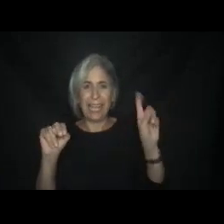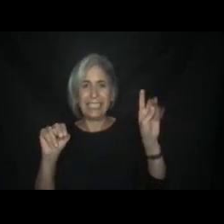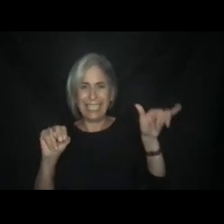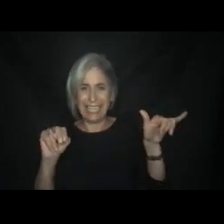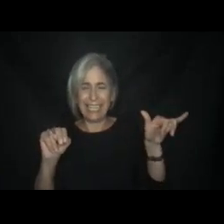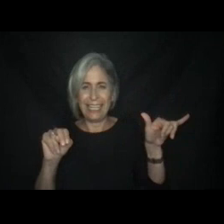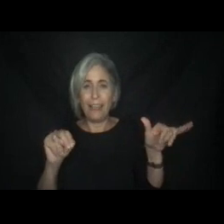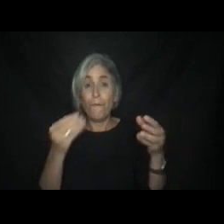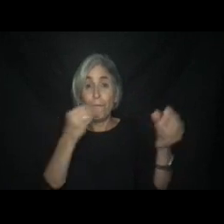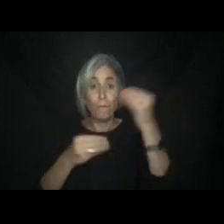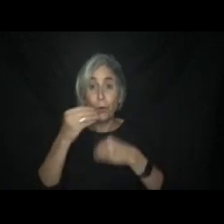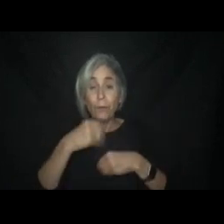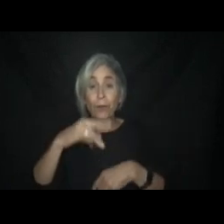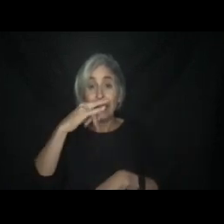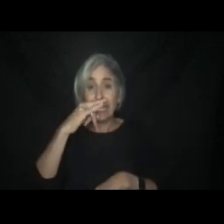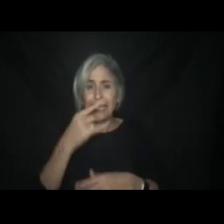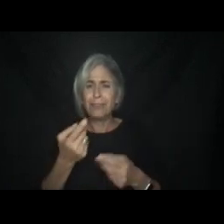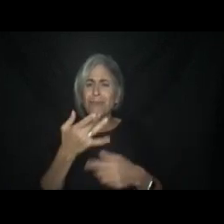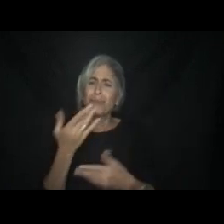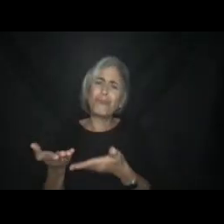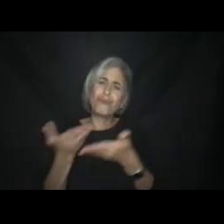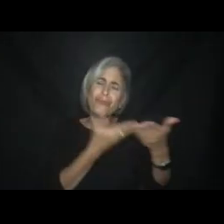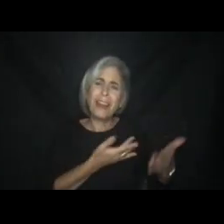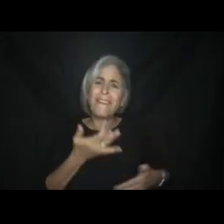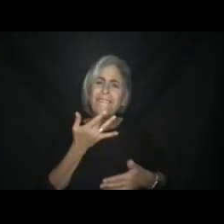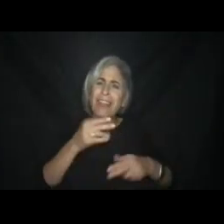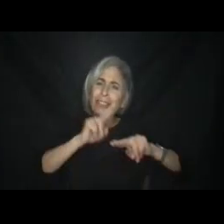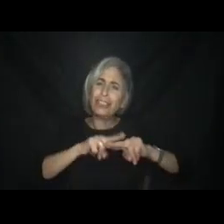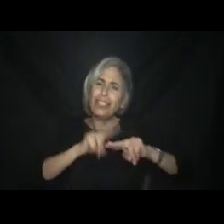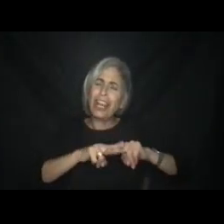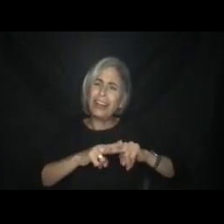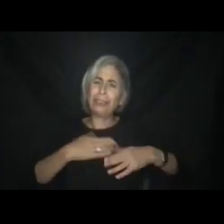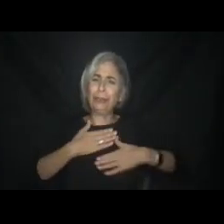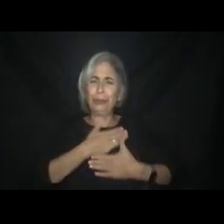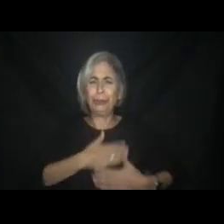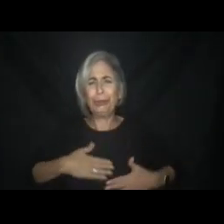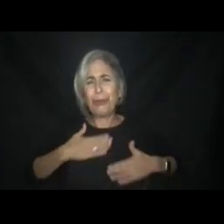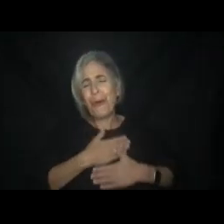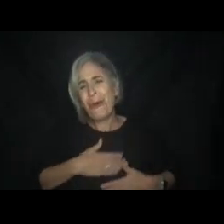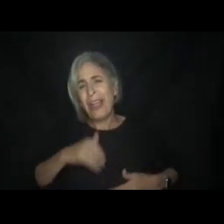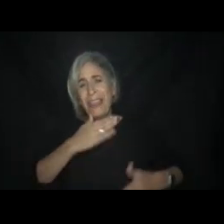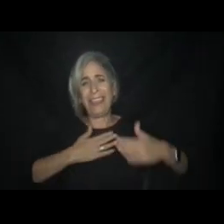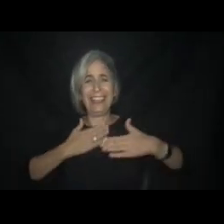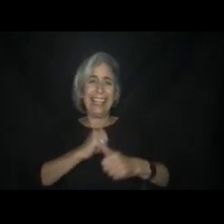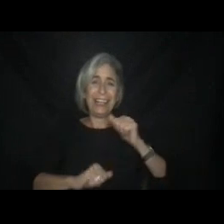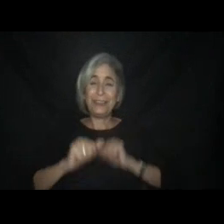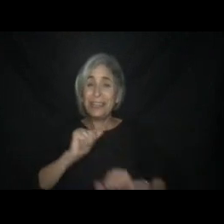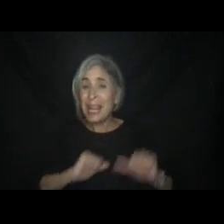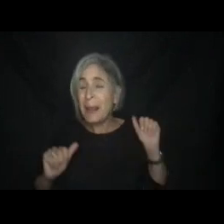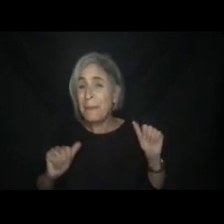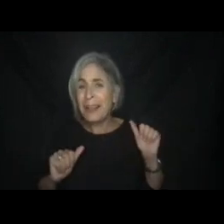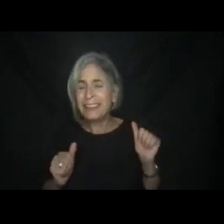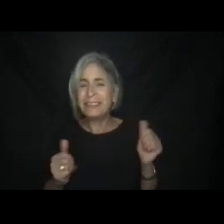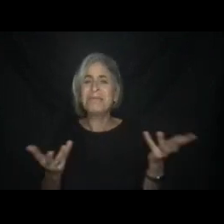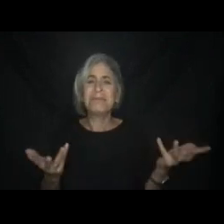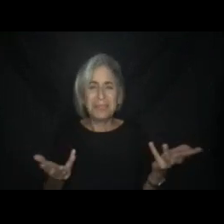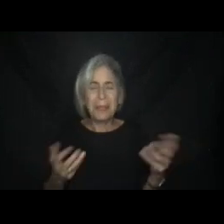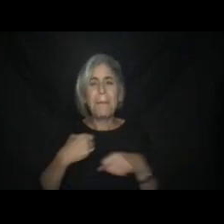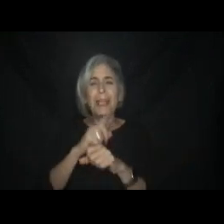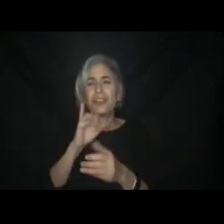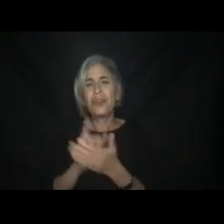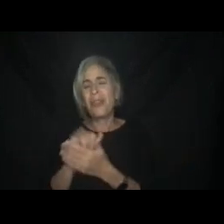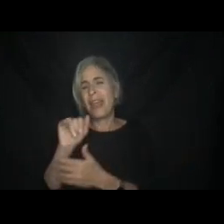kids. Bring your favorite lawn chair and enjoy the speakers and entertainment with Commissioner Woodrow Hay as MC, keeping us on schedule